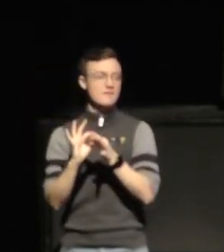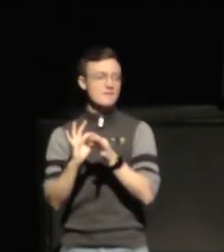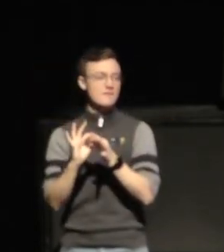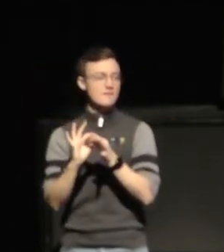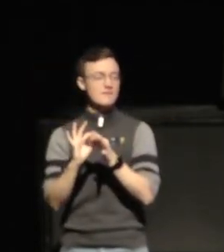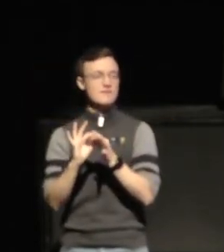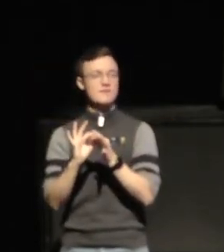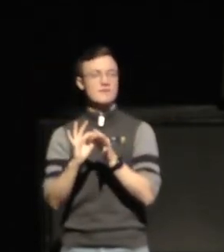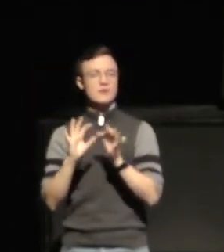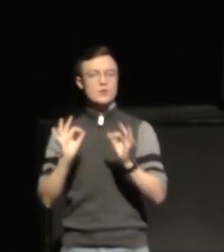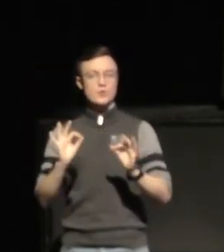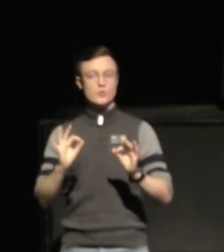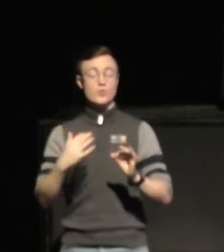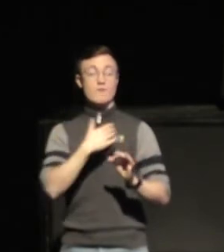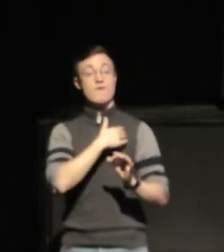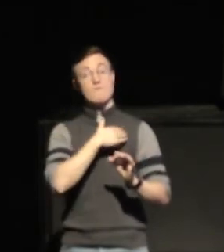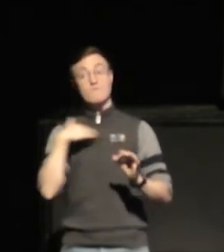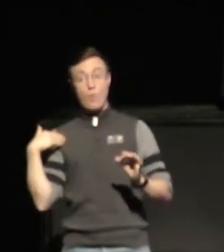actually